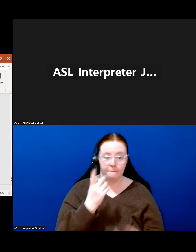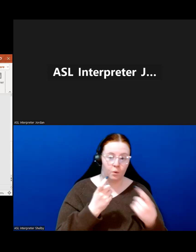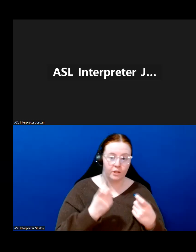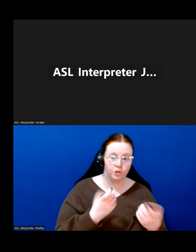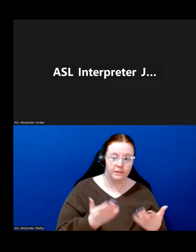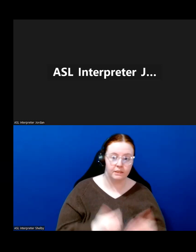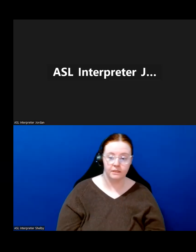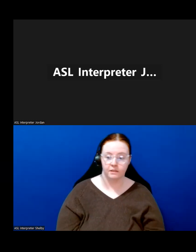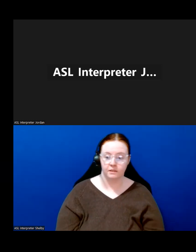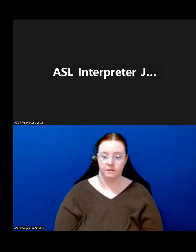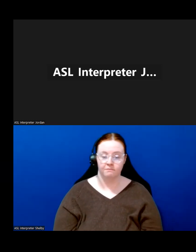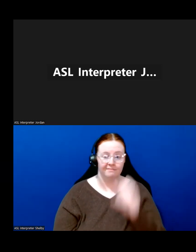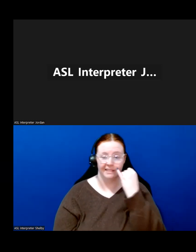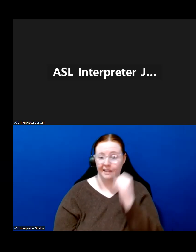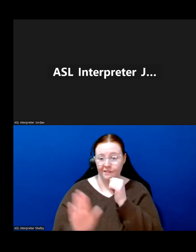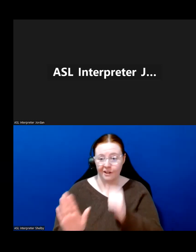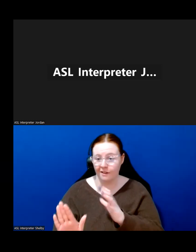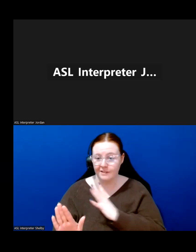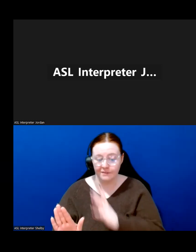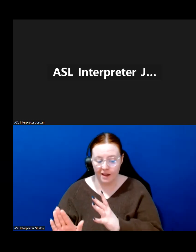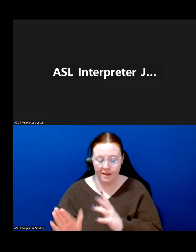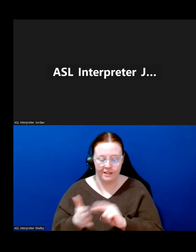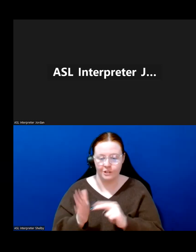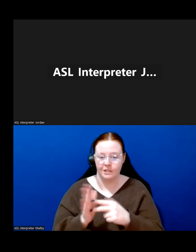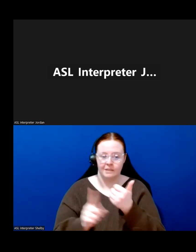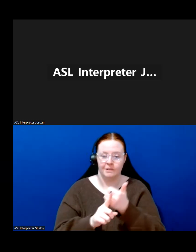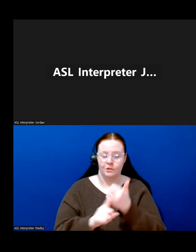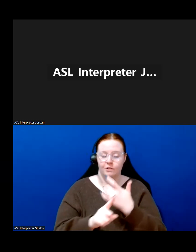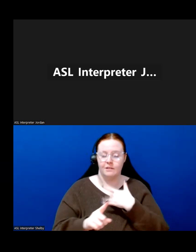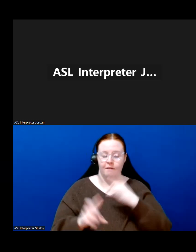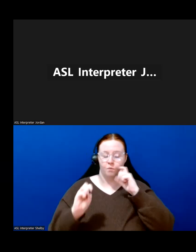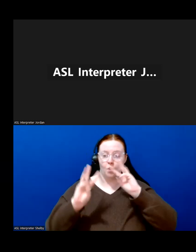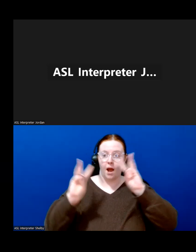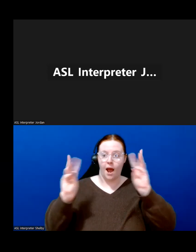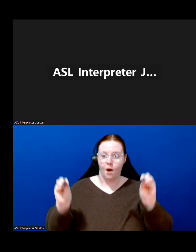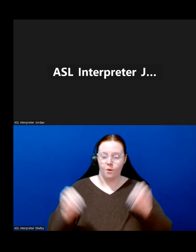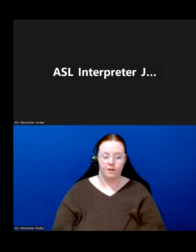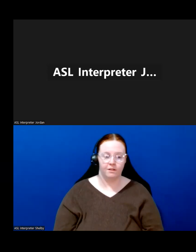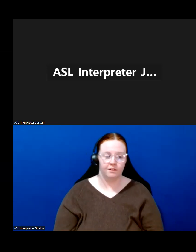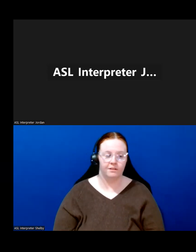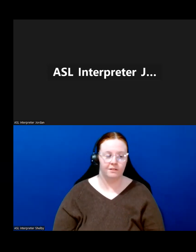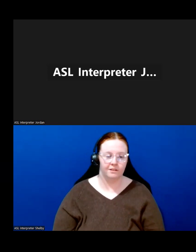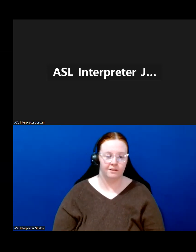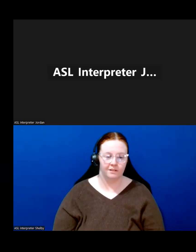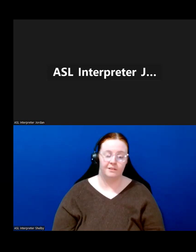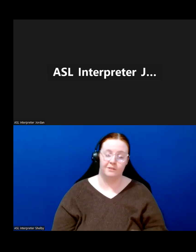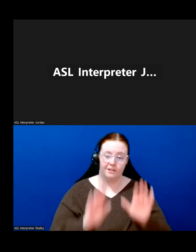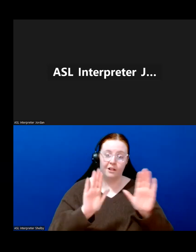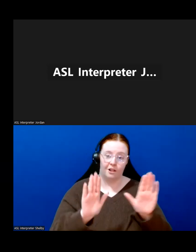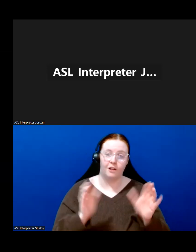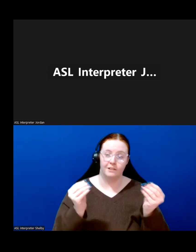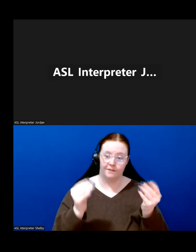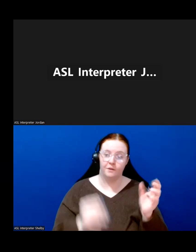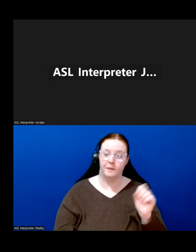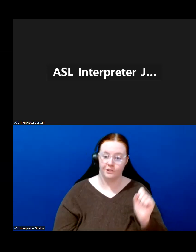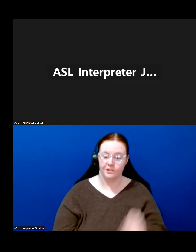Questions? If not, that's okay. It just means I blew your minds away with this information. Concern? Well, it was a lot of information.